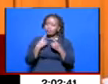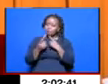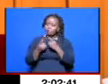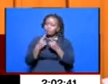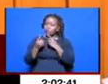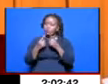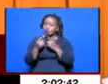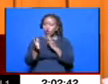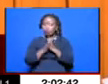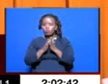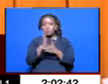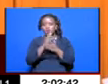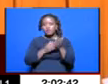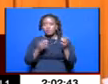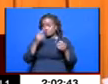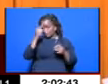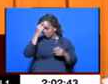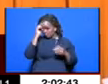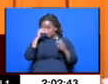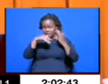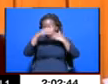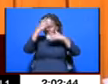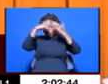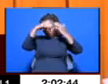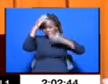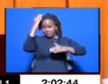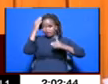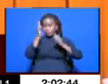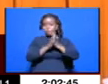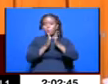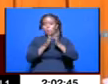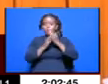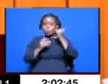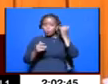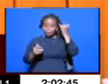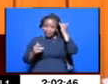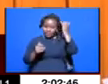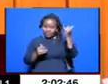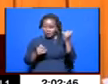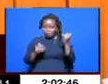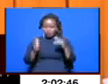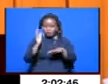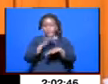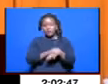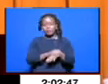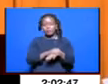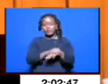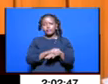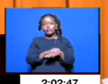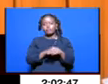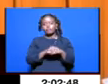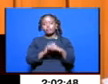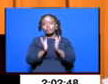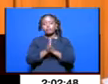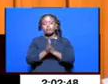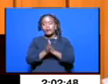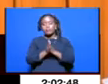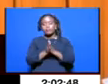university, and this idea was captured or was captured by some